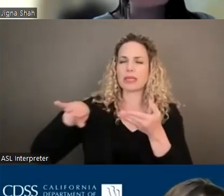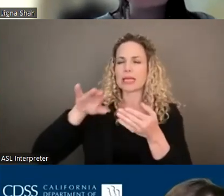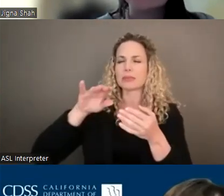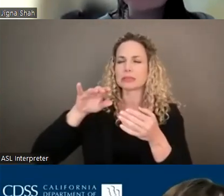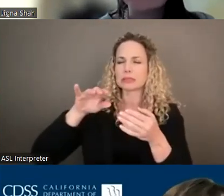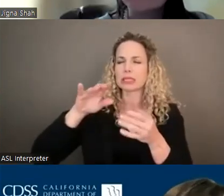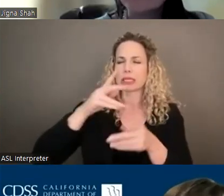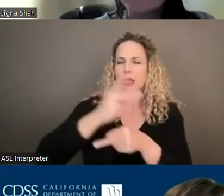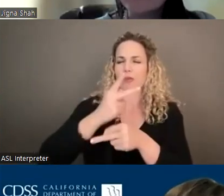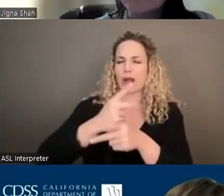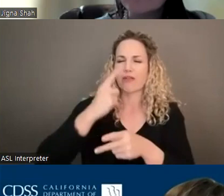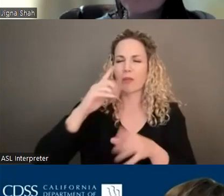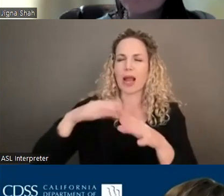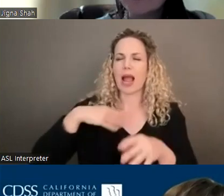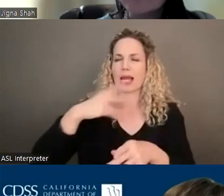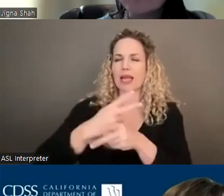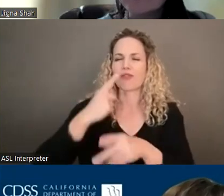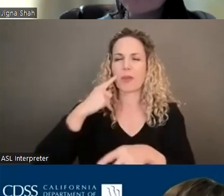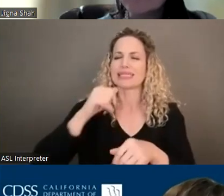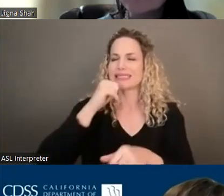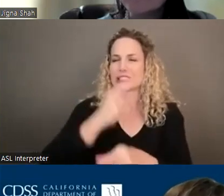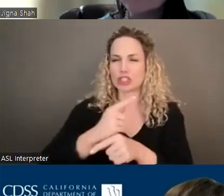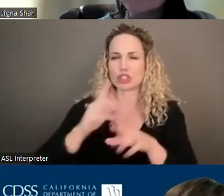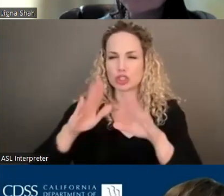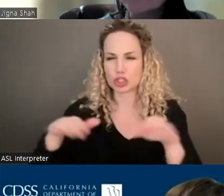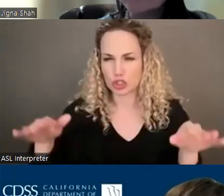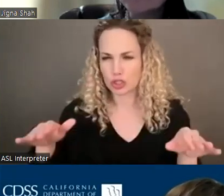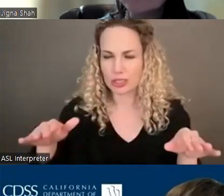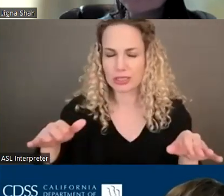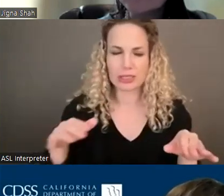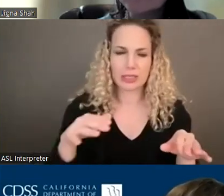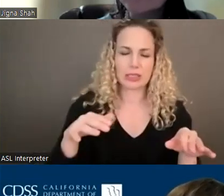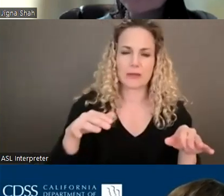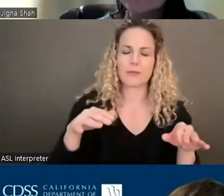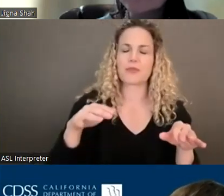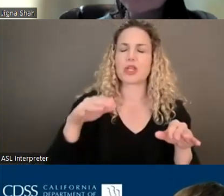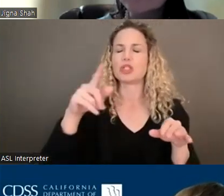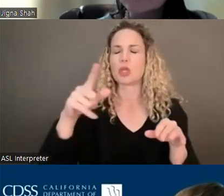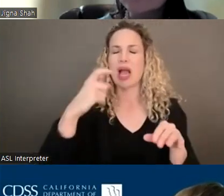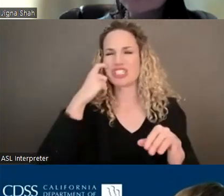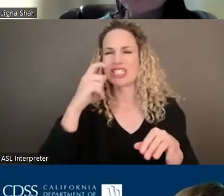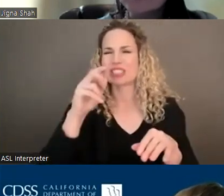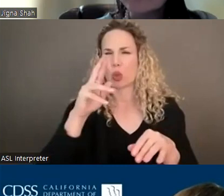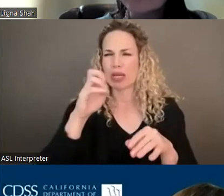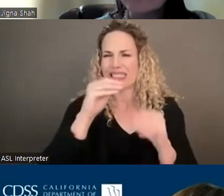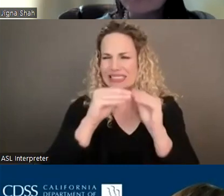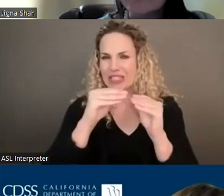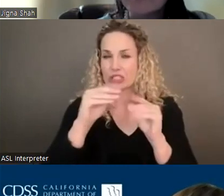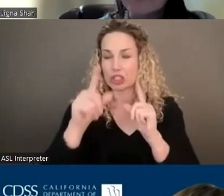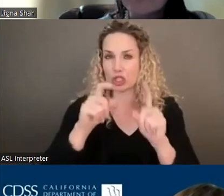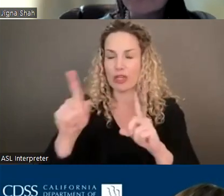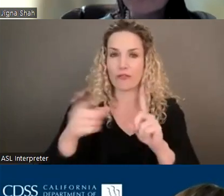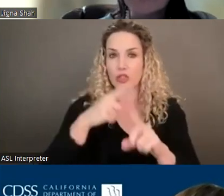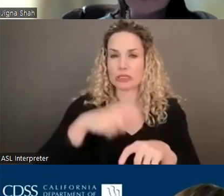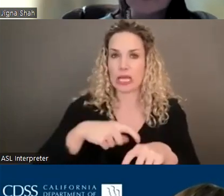I care for my my sister's children. So I just redid the survey. I know the first time it